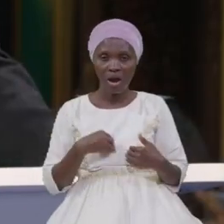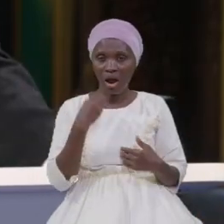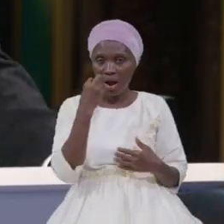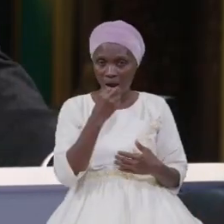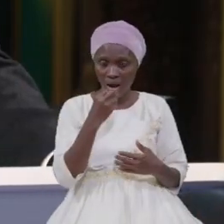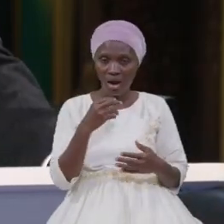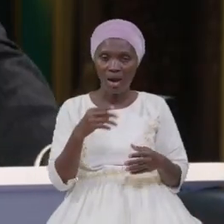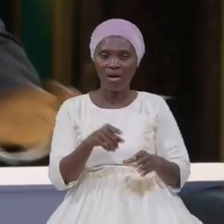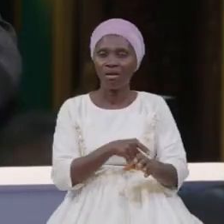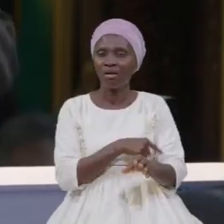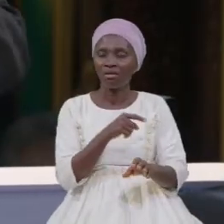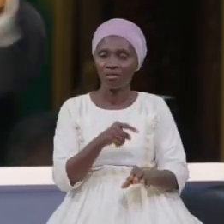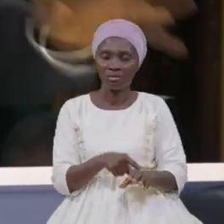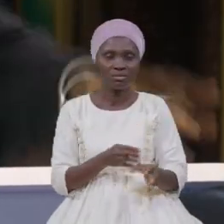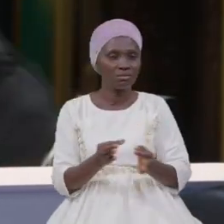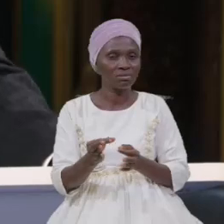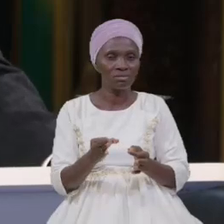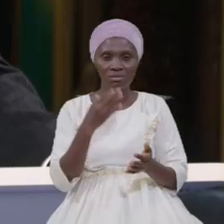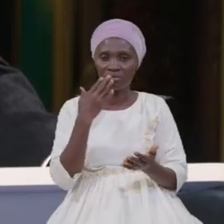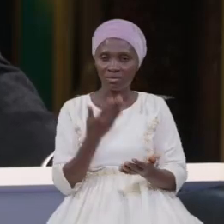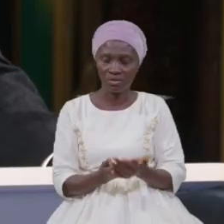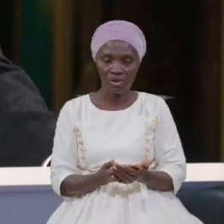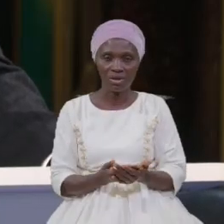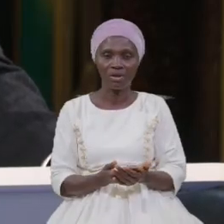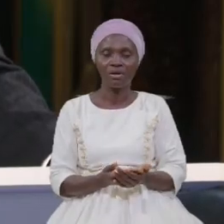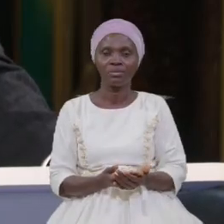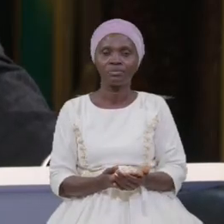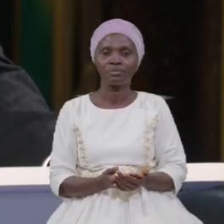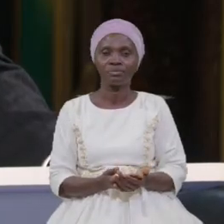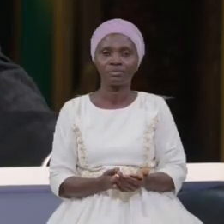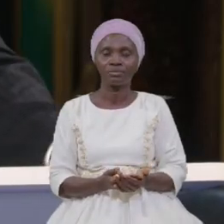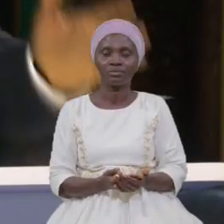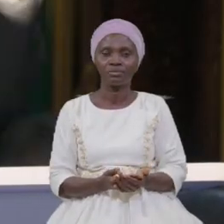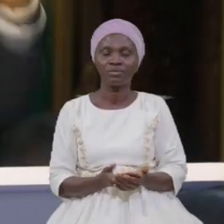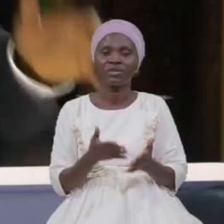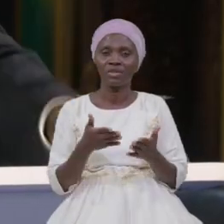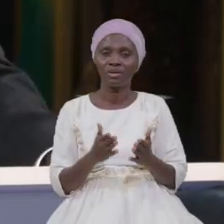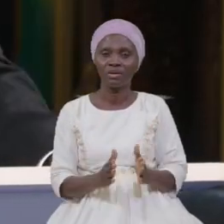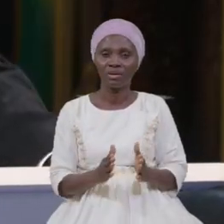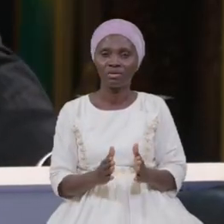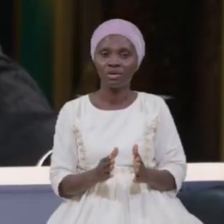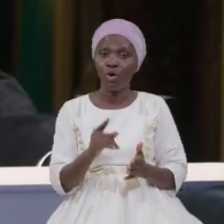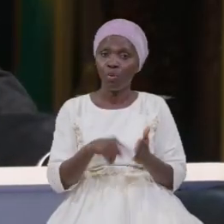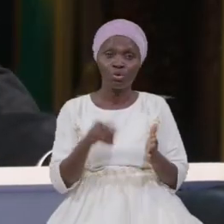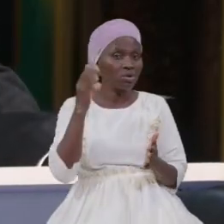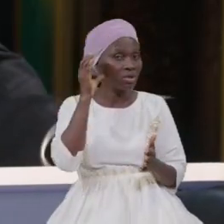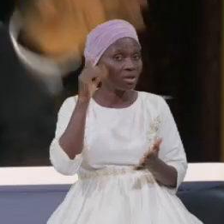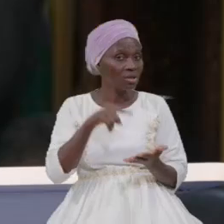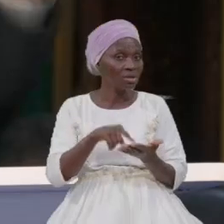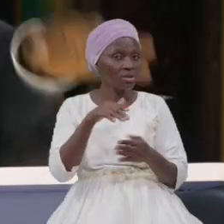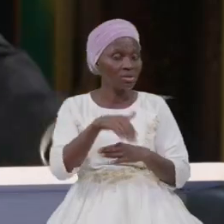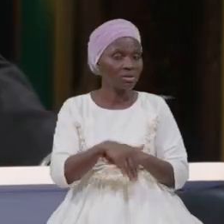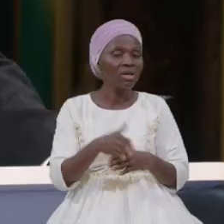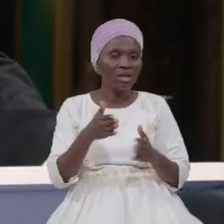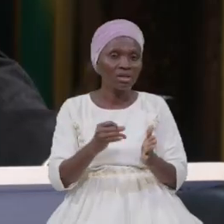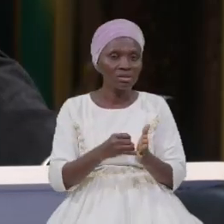length. He had given detailed explanation. Let what you have heard tonight profit